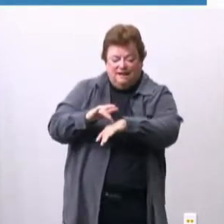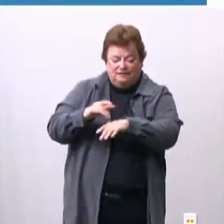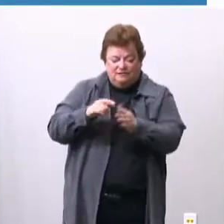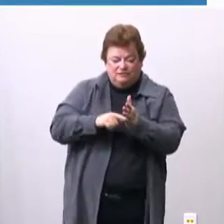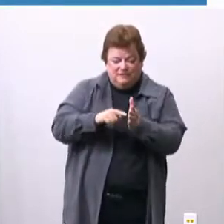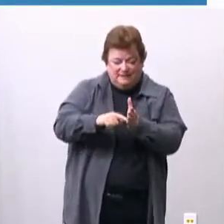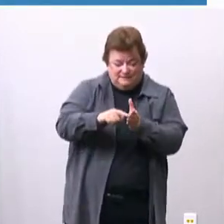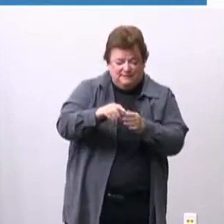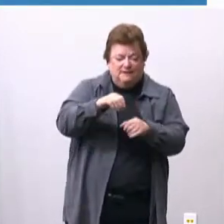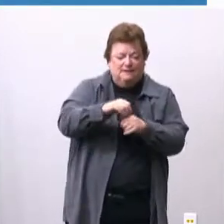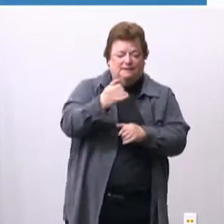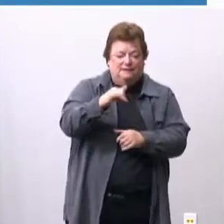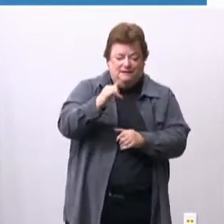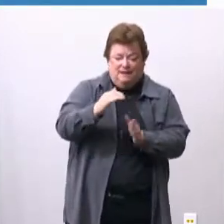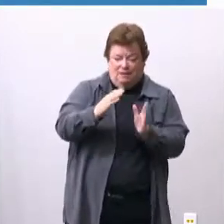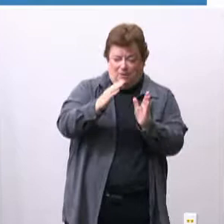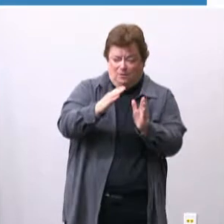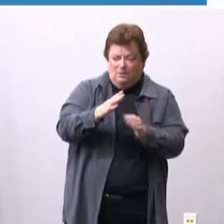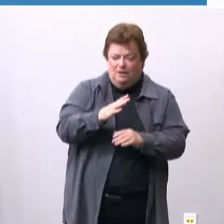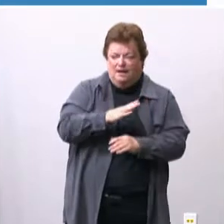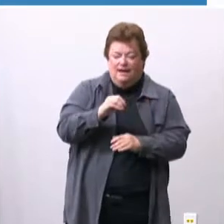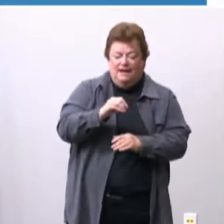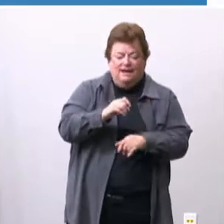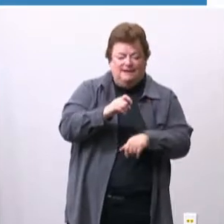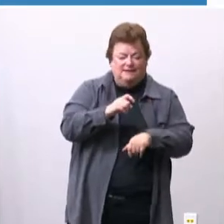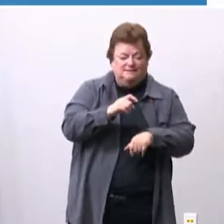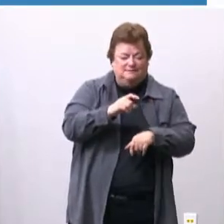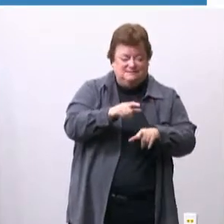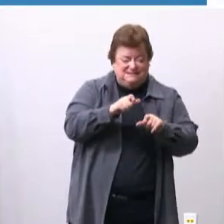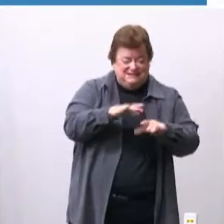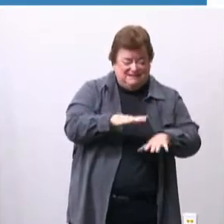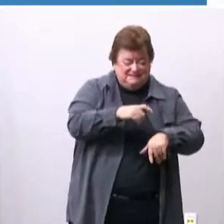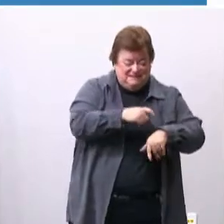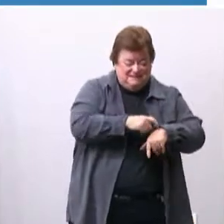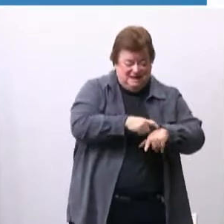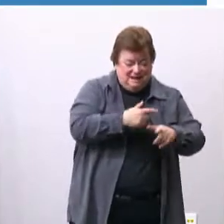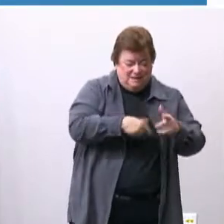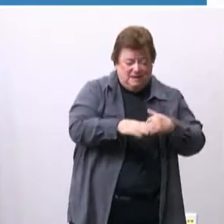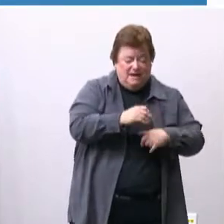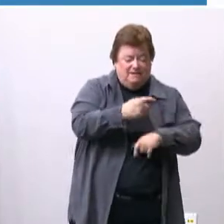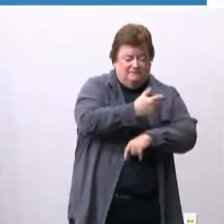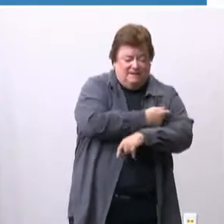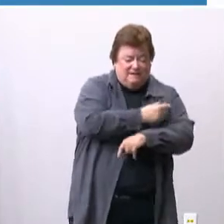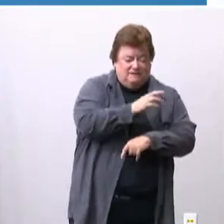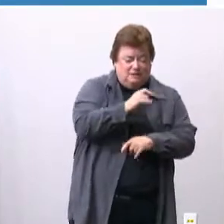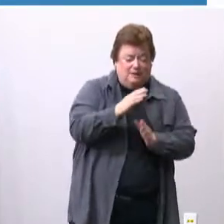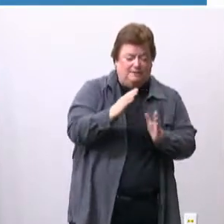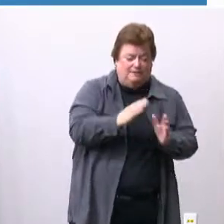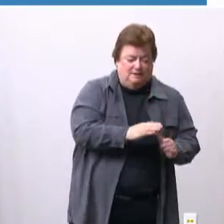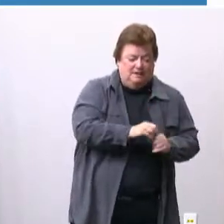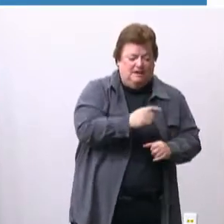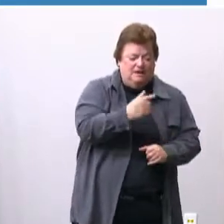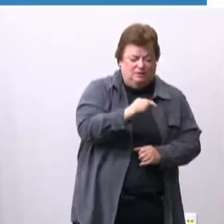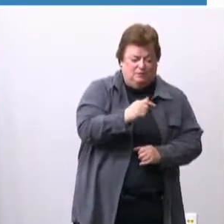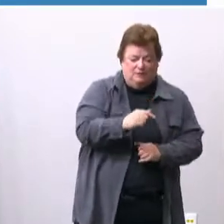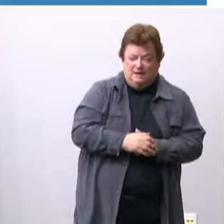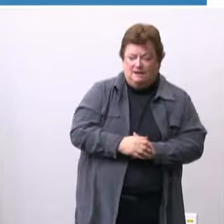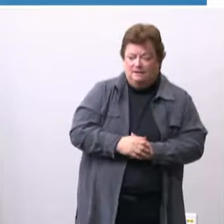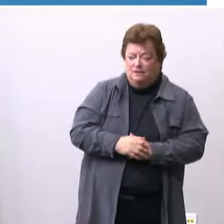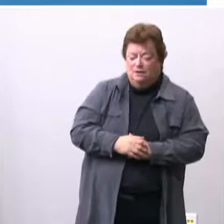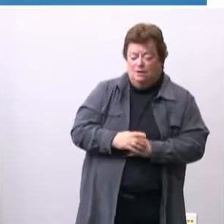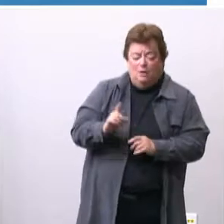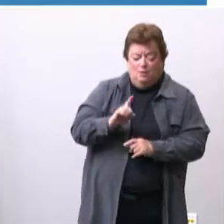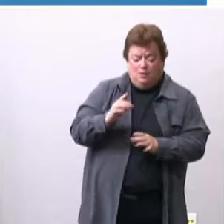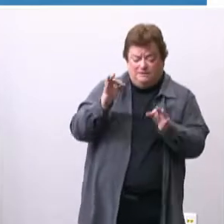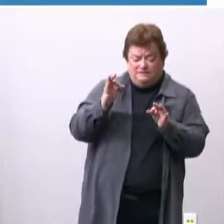yellow category, while testing turnaround time and vaccination rates are in green. The position of the dial is